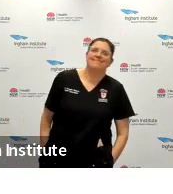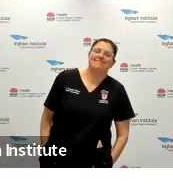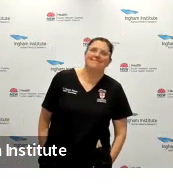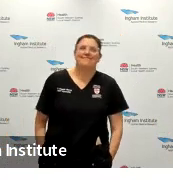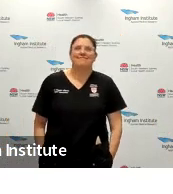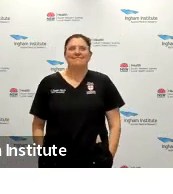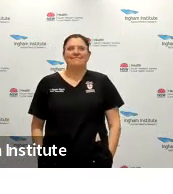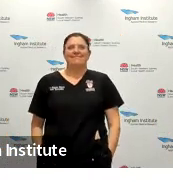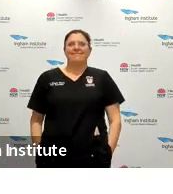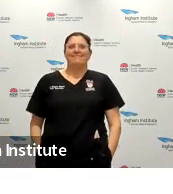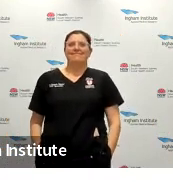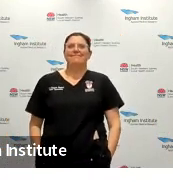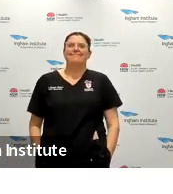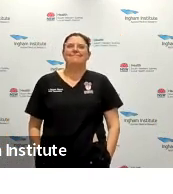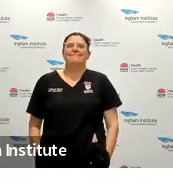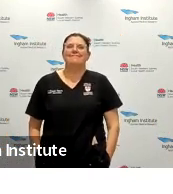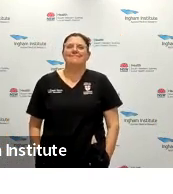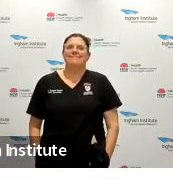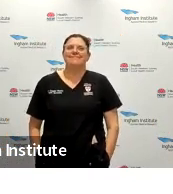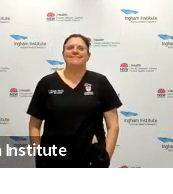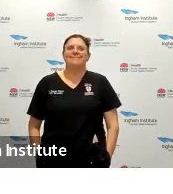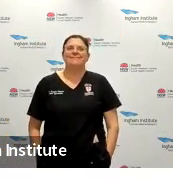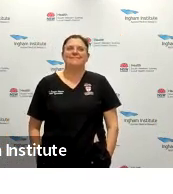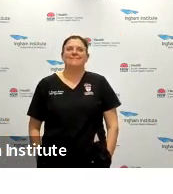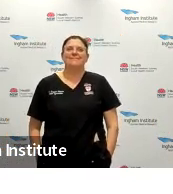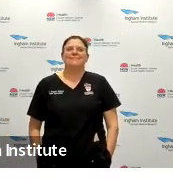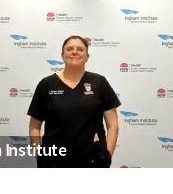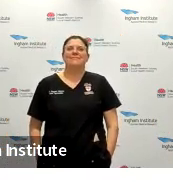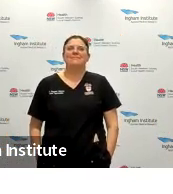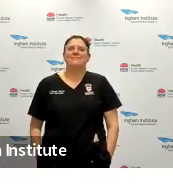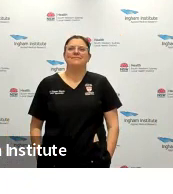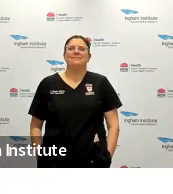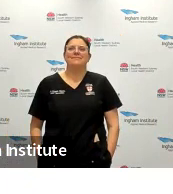signs by manipulating some of those compounds that I showed you earlier,